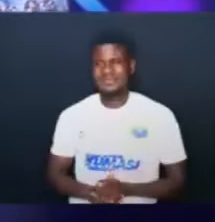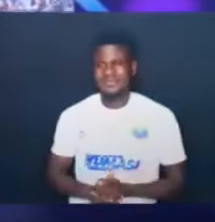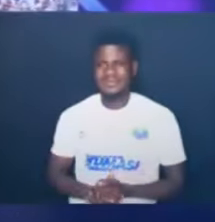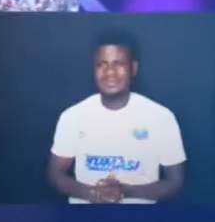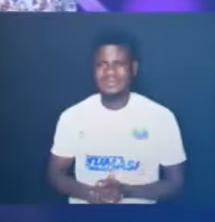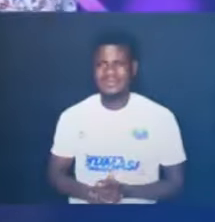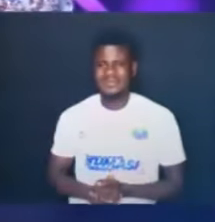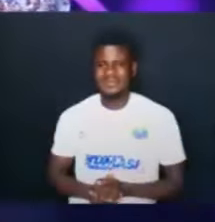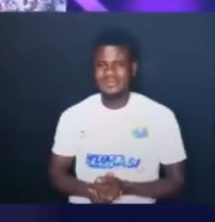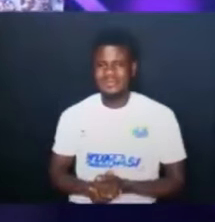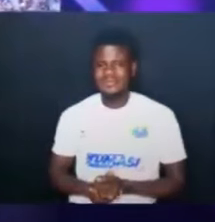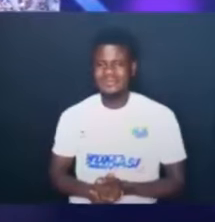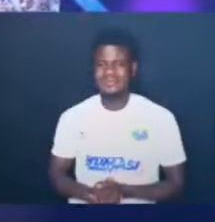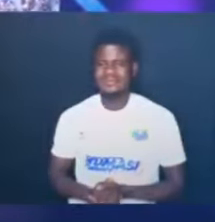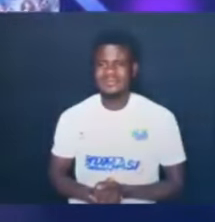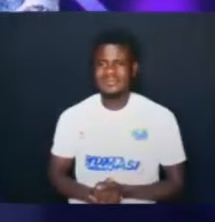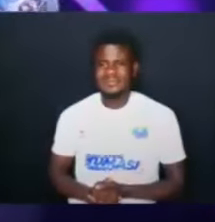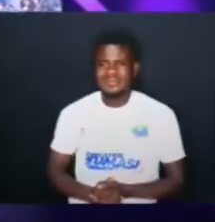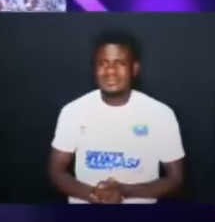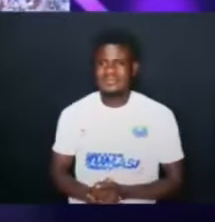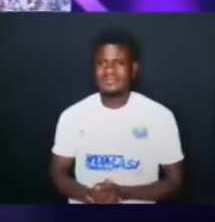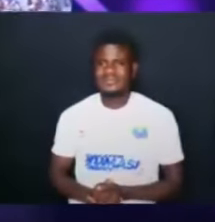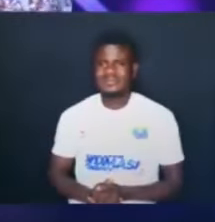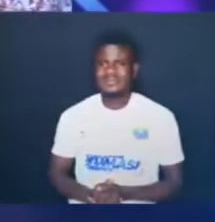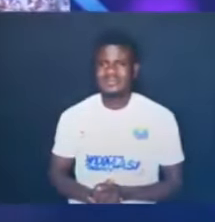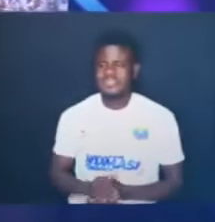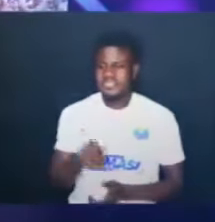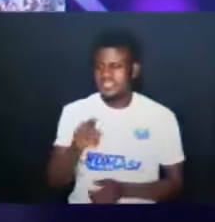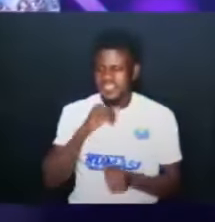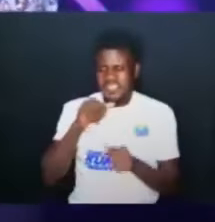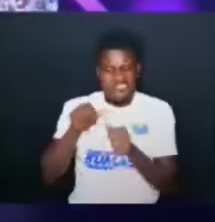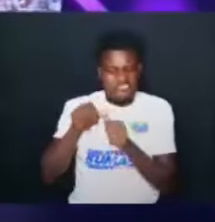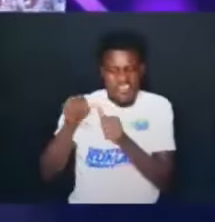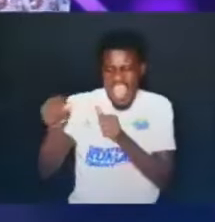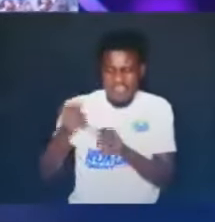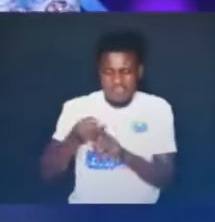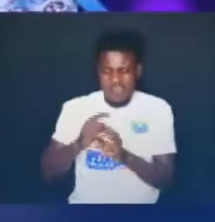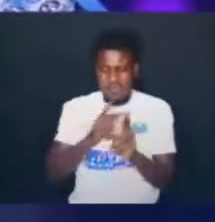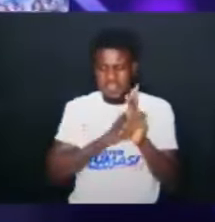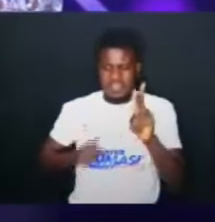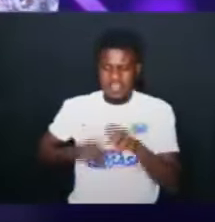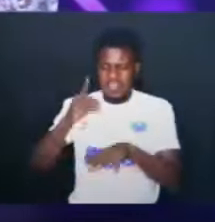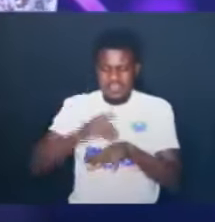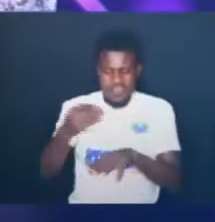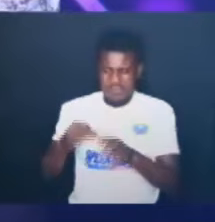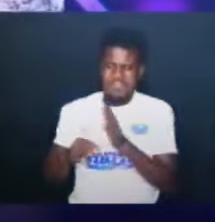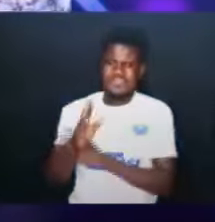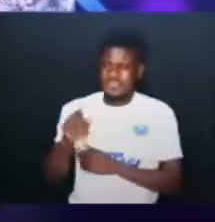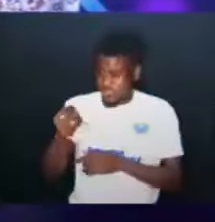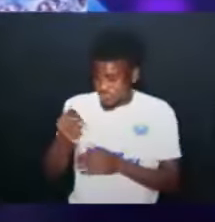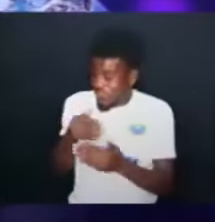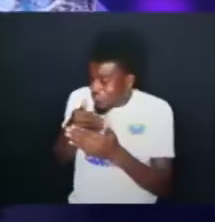no se woni onyankopon ahini no ntem kwan enware. No, you are not far. You are very, very close